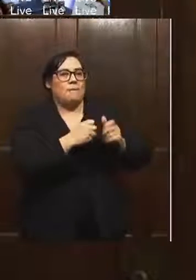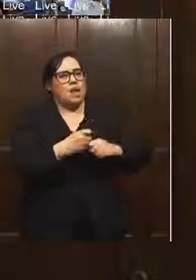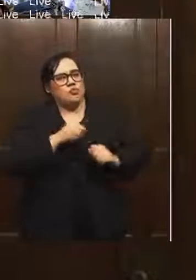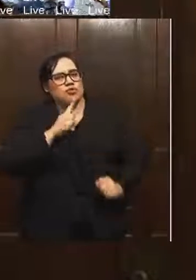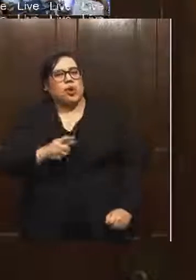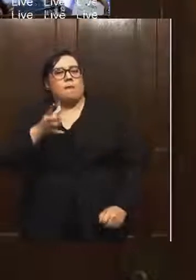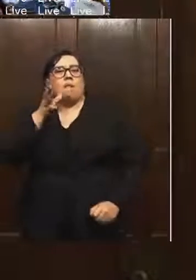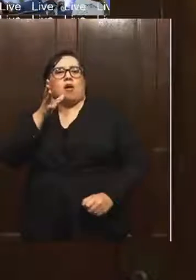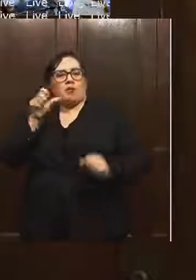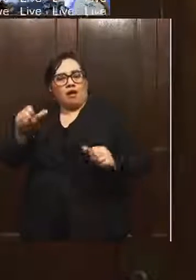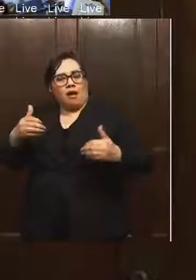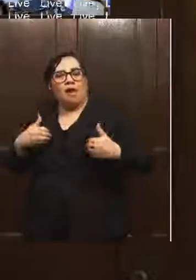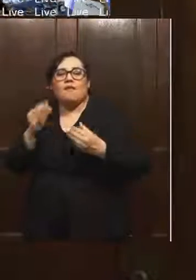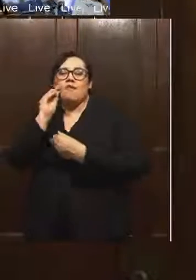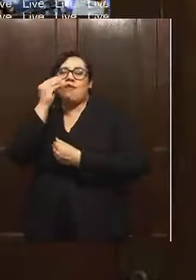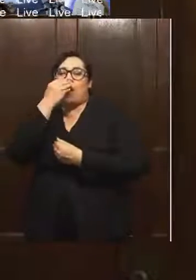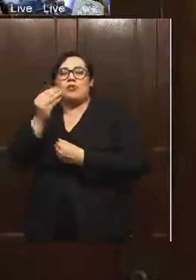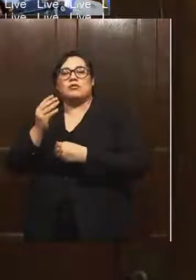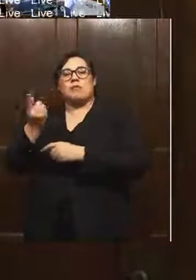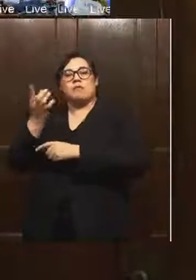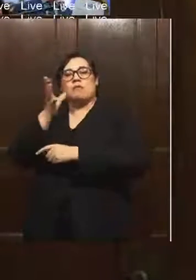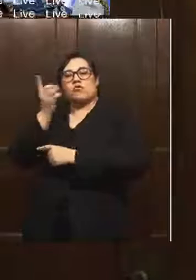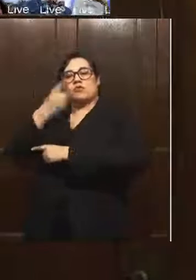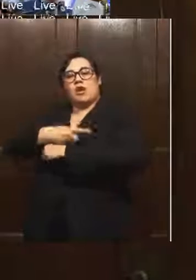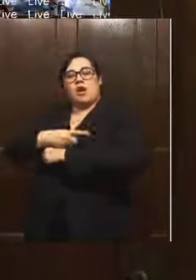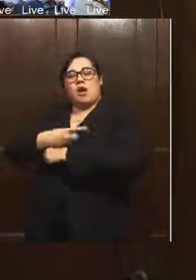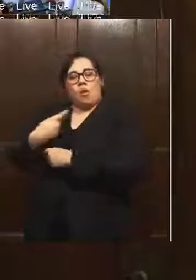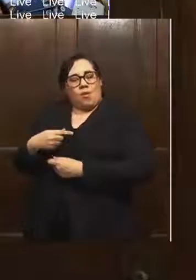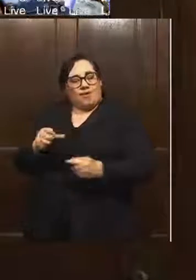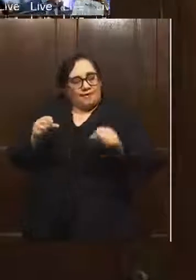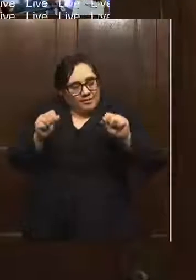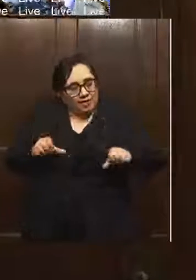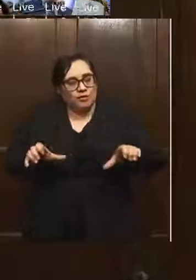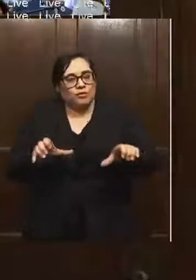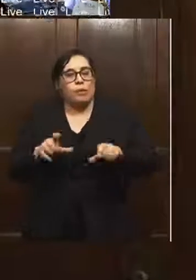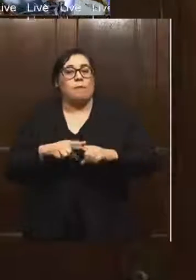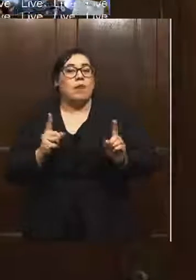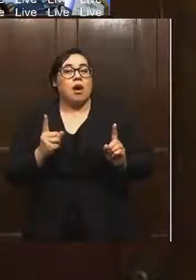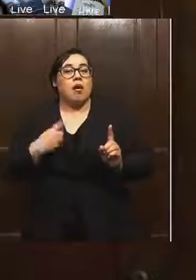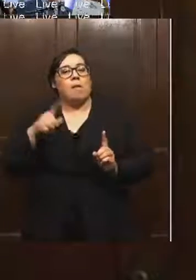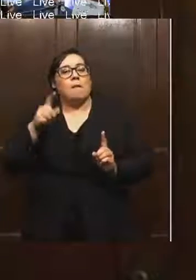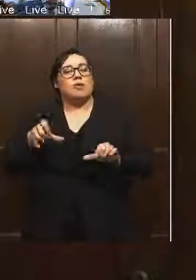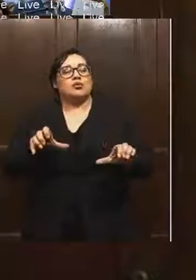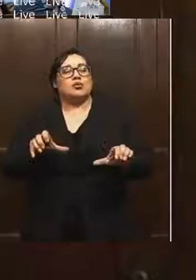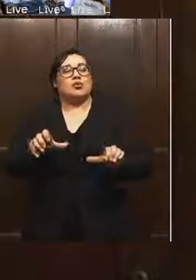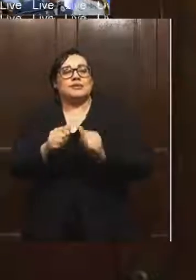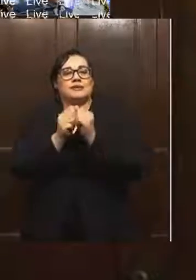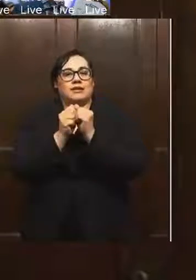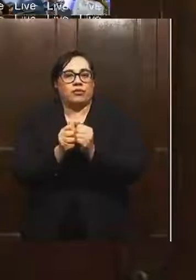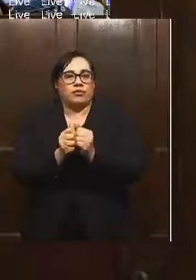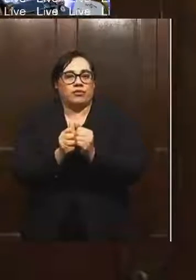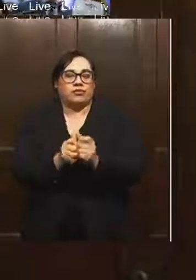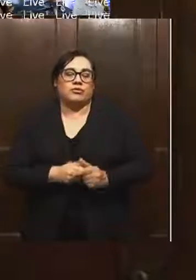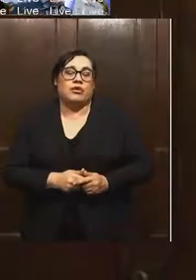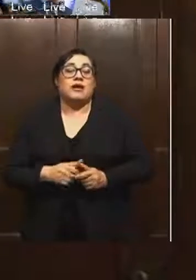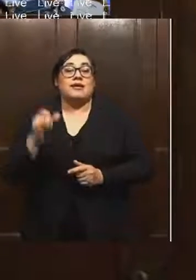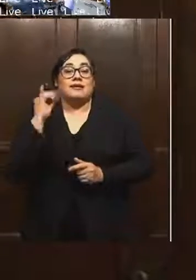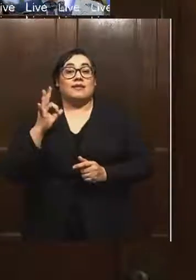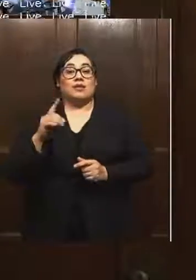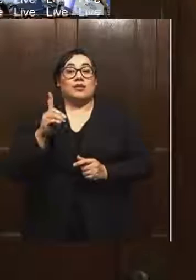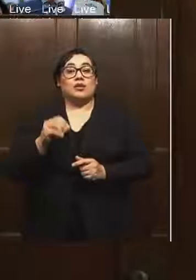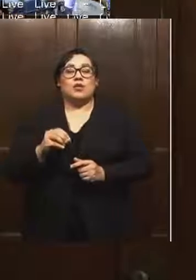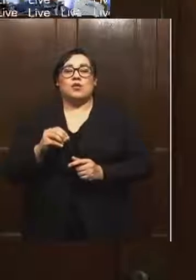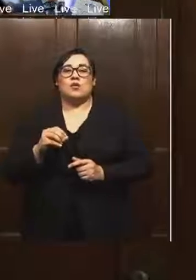have flowers on Mother's Day. We can do this, but we must do this together. If we do